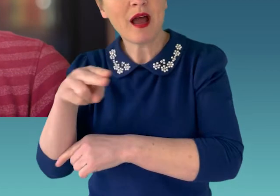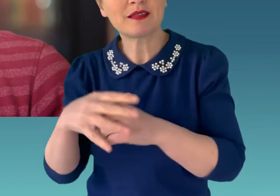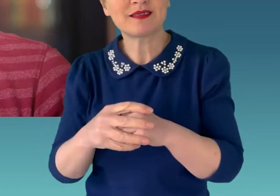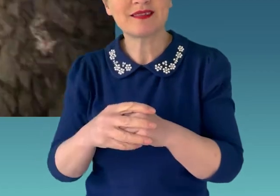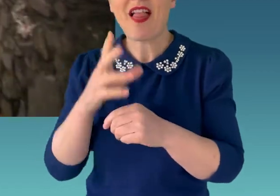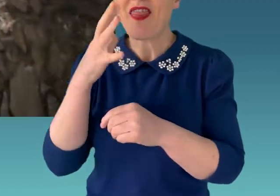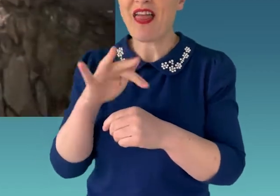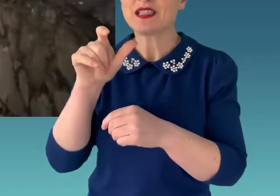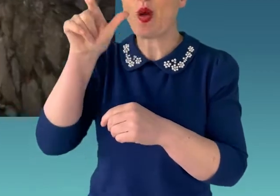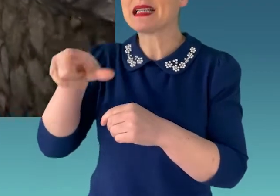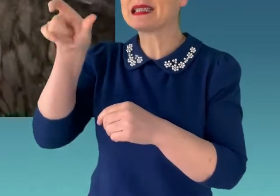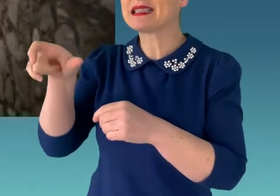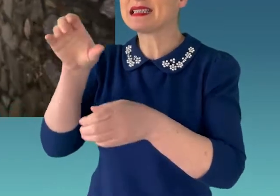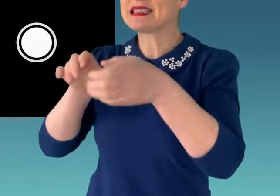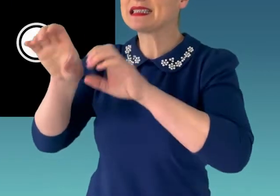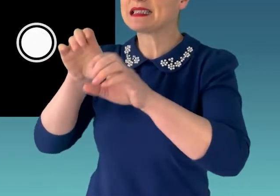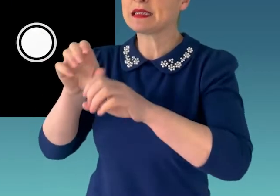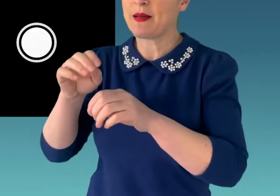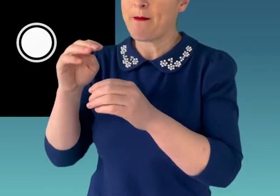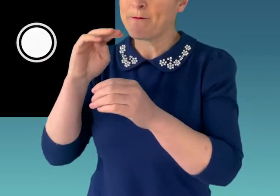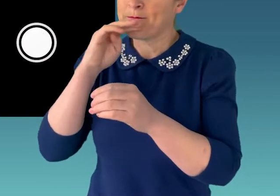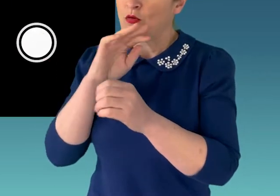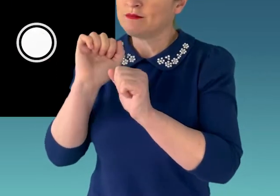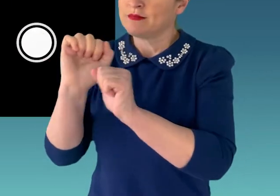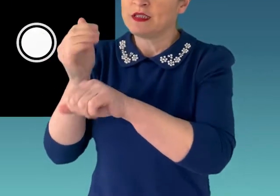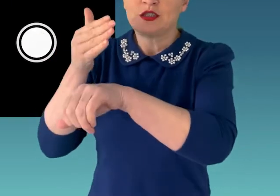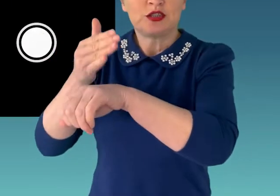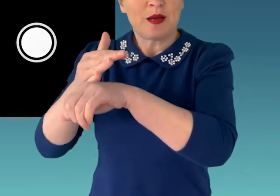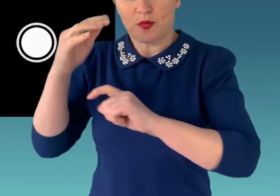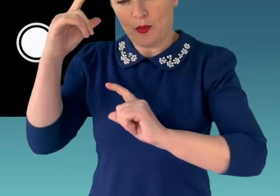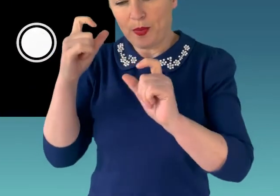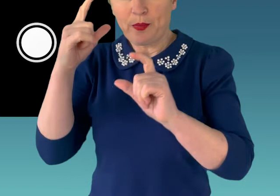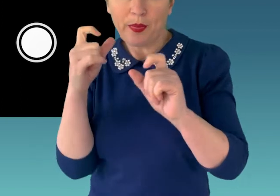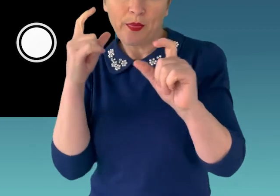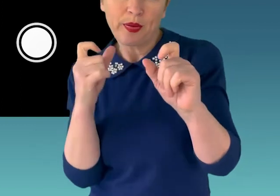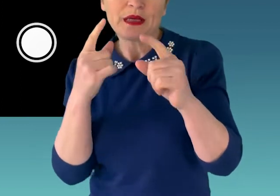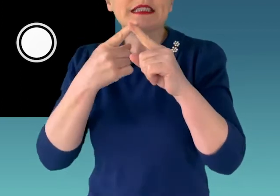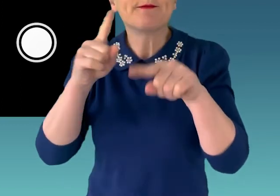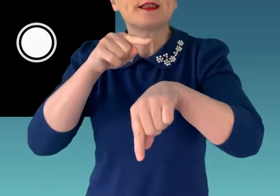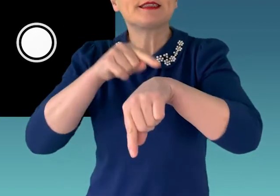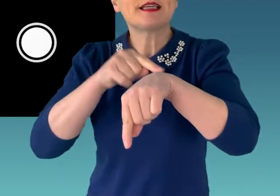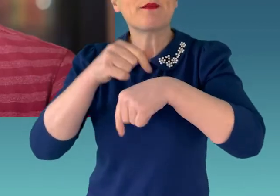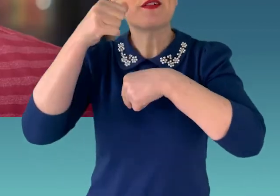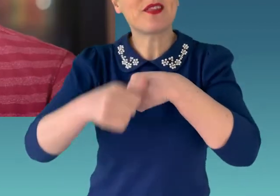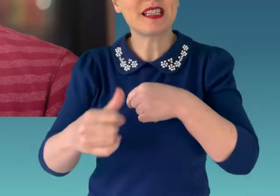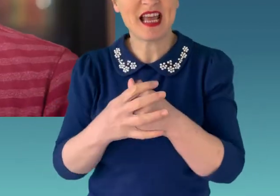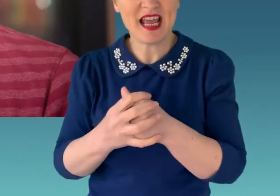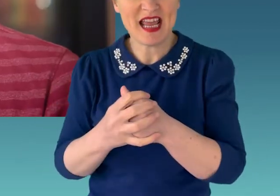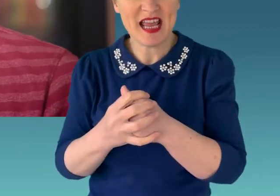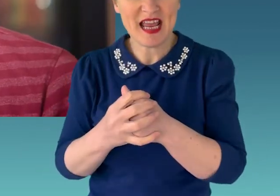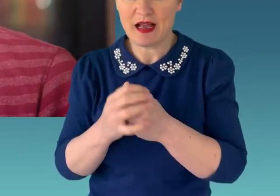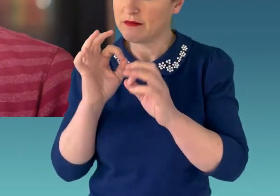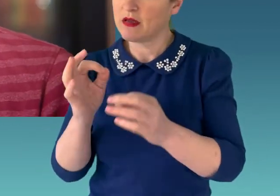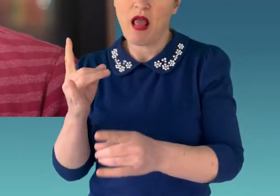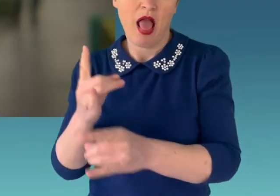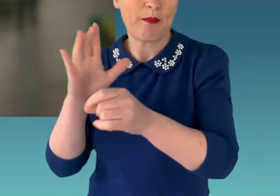citizen scientists played very vital role in capturing different images at different time of the day. This data is very valuable to